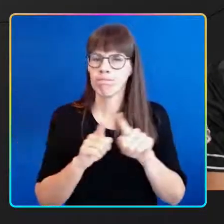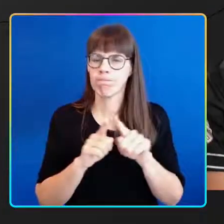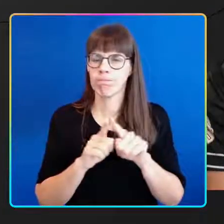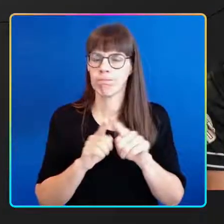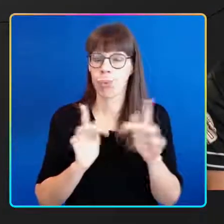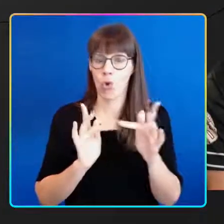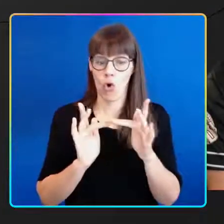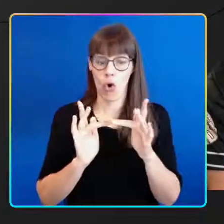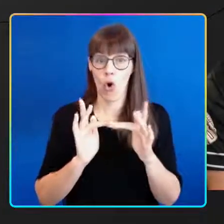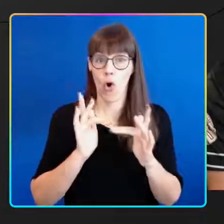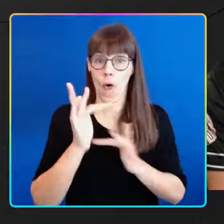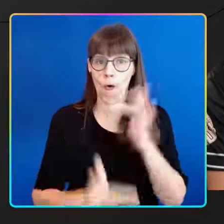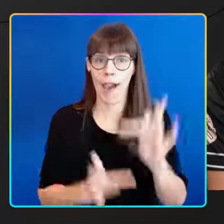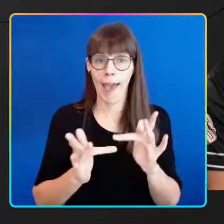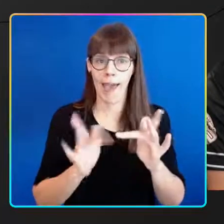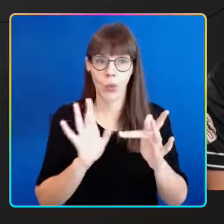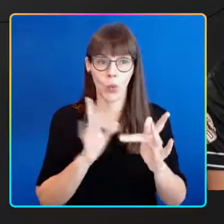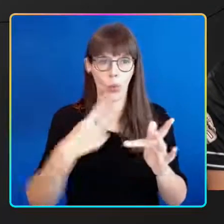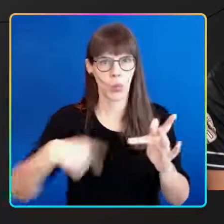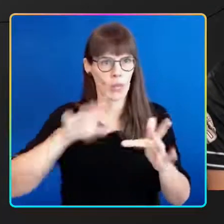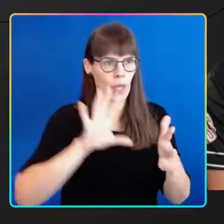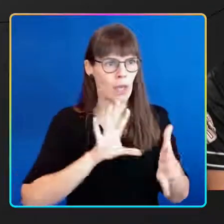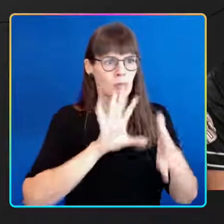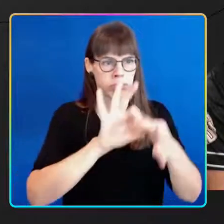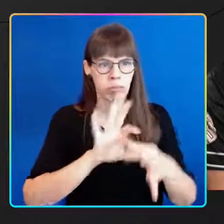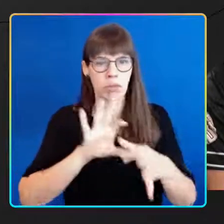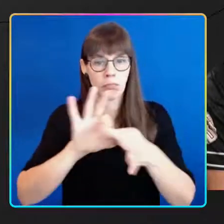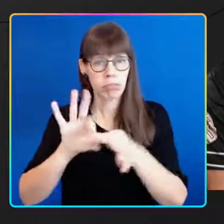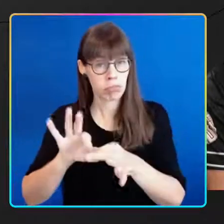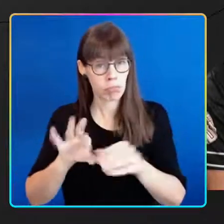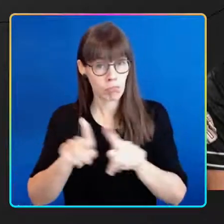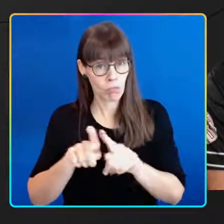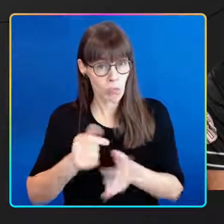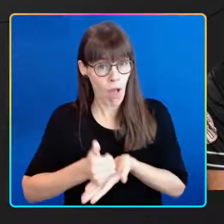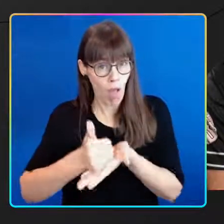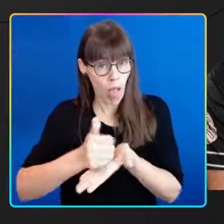sort of online, that kind of connection is helping you in your role?